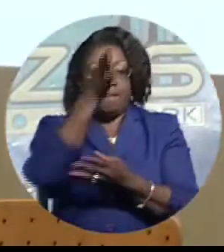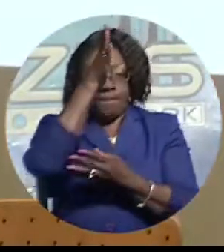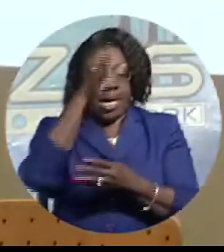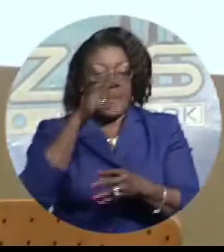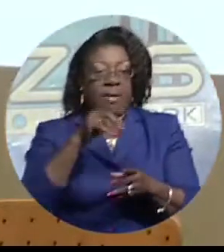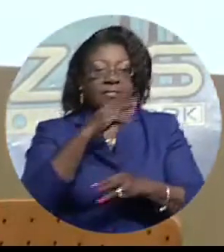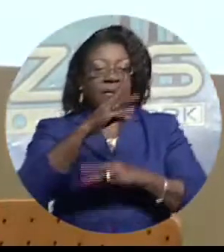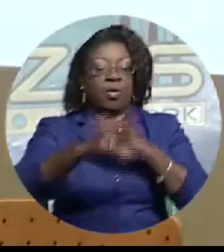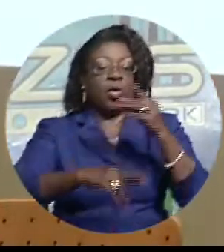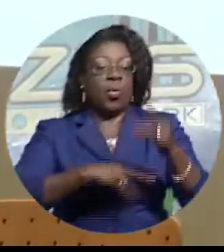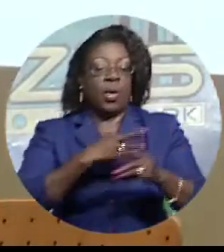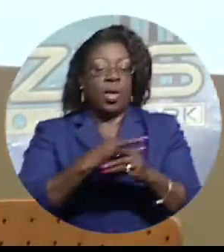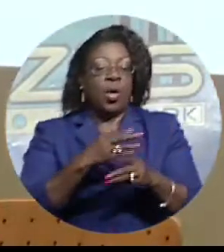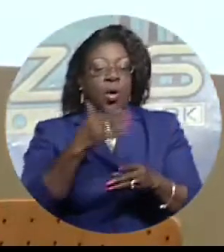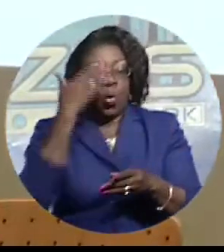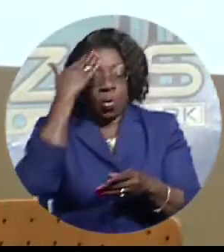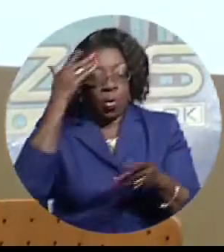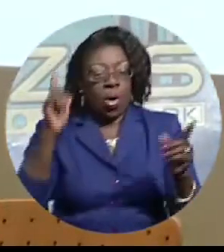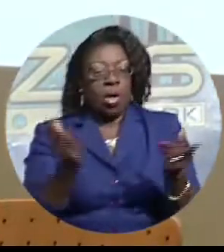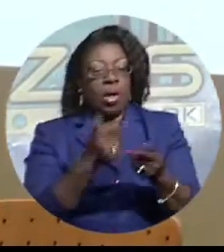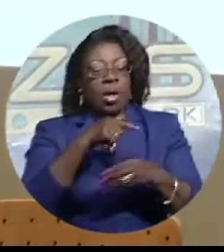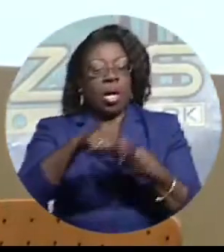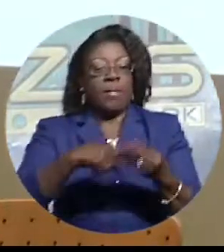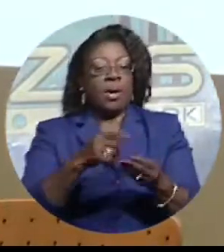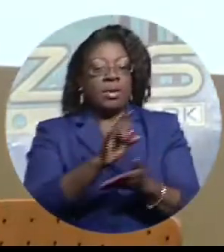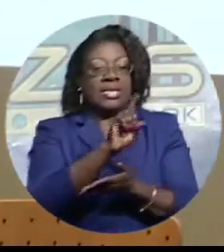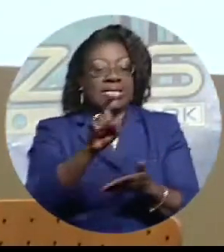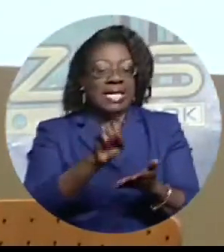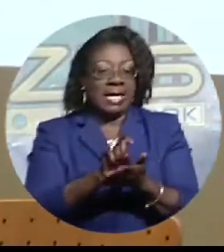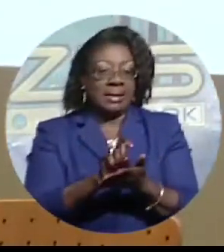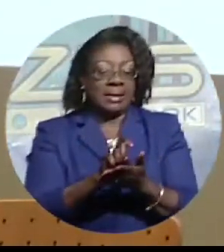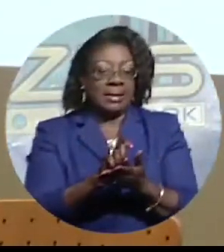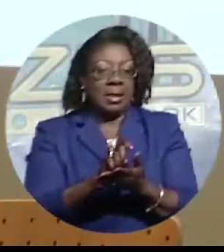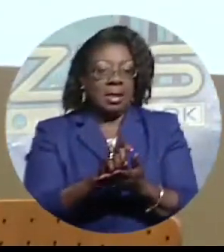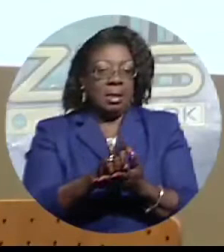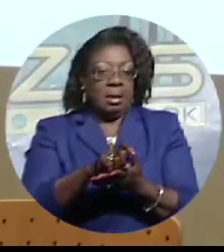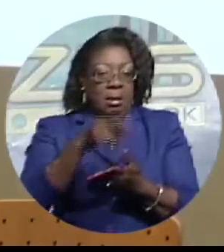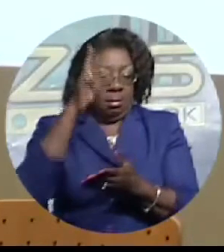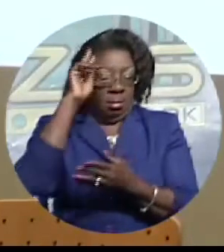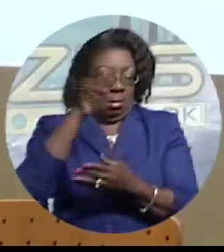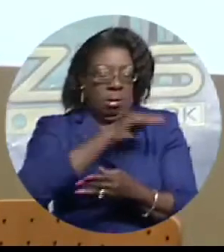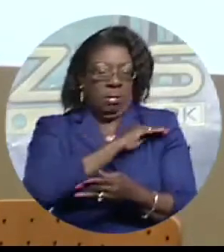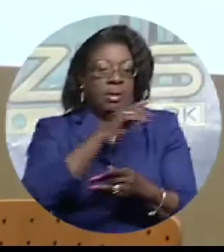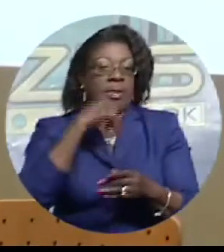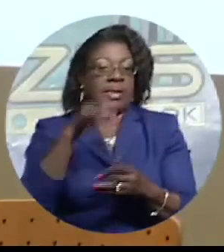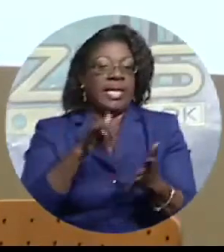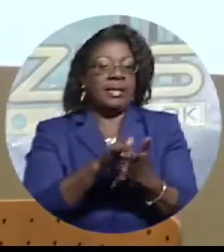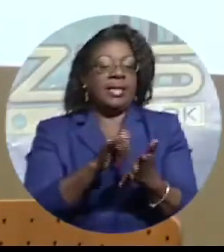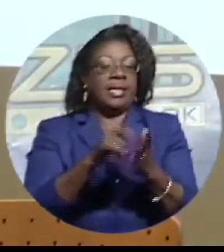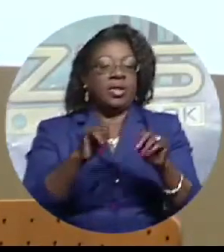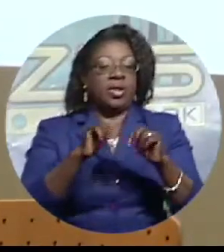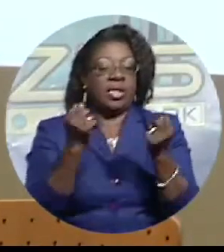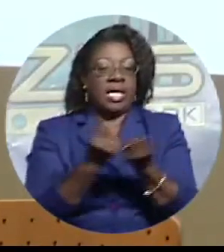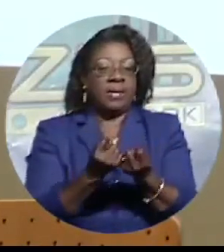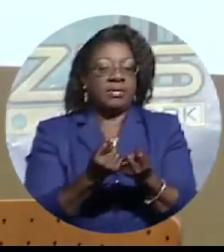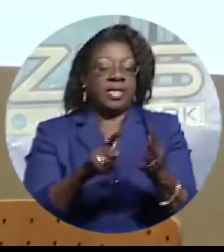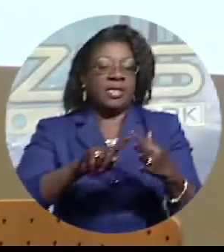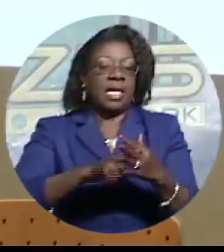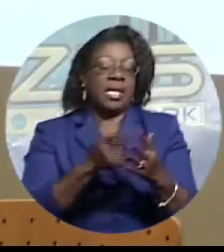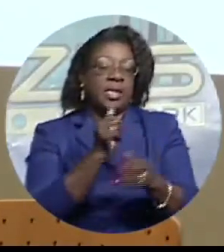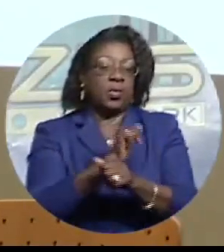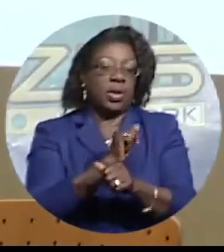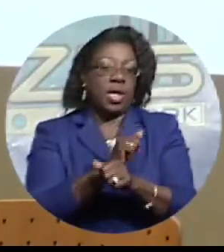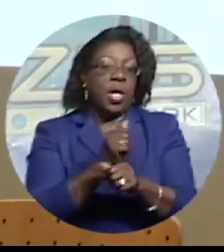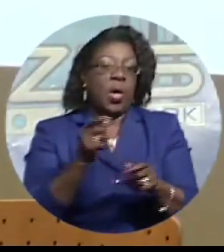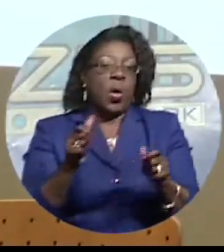advisory firms, Oxford Economics. Co-chair of the coalition, Robert Meyer, said the team has already commenced its work with the full support